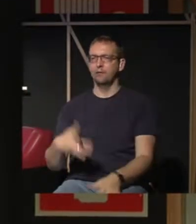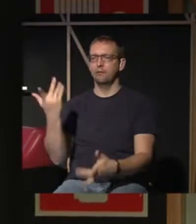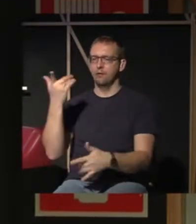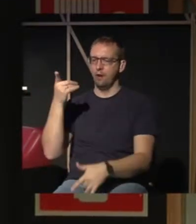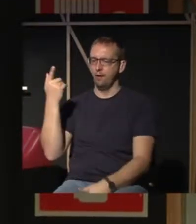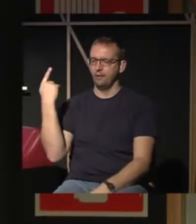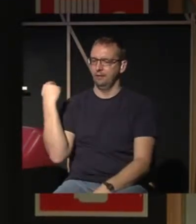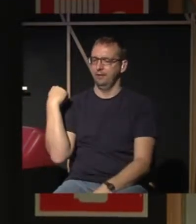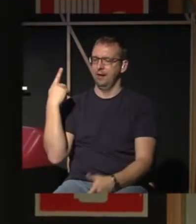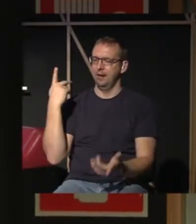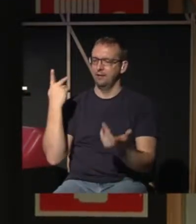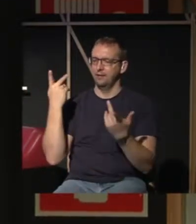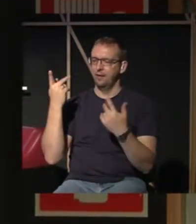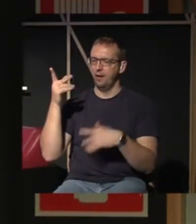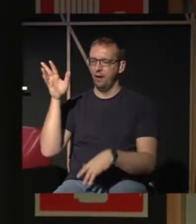FIFA.